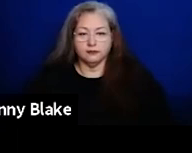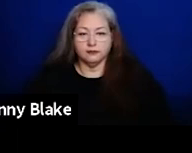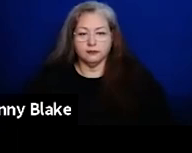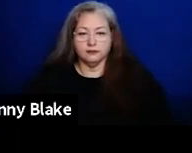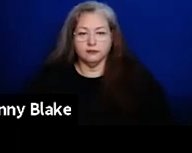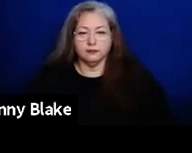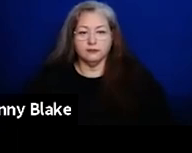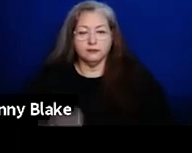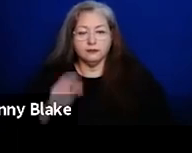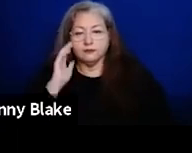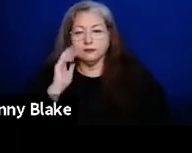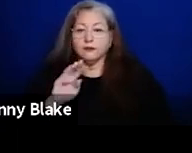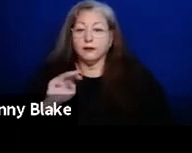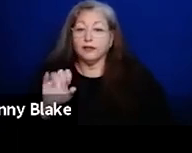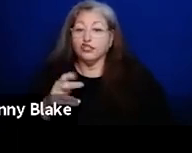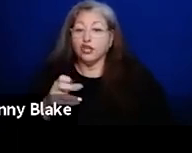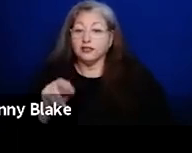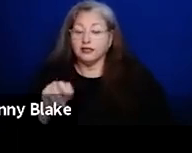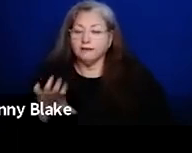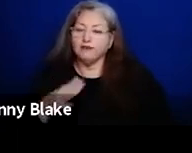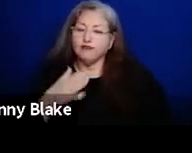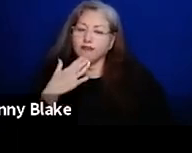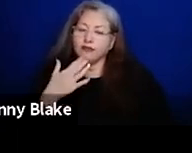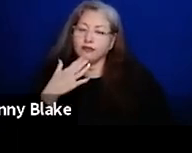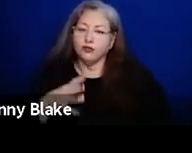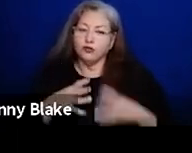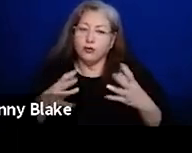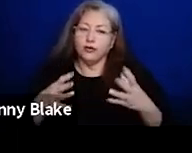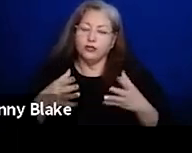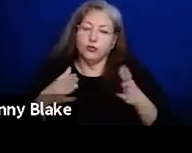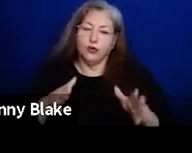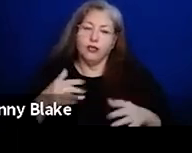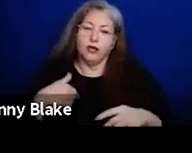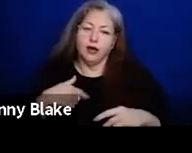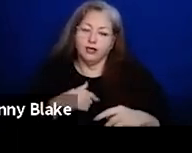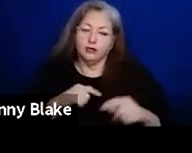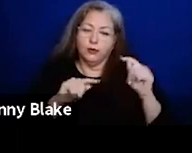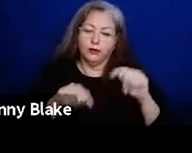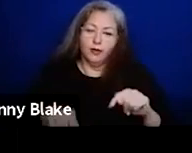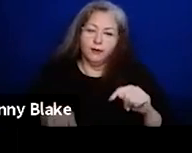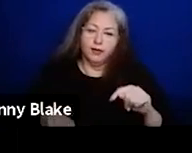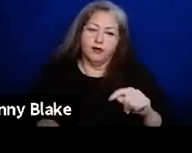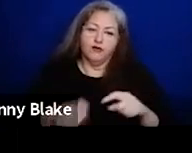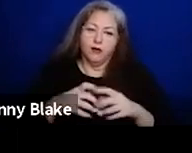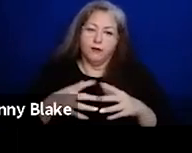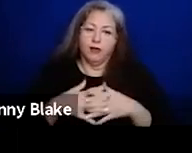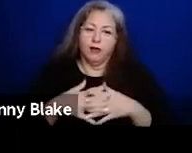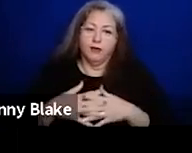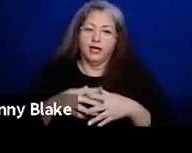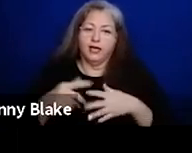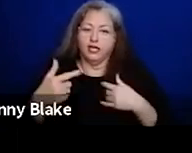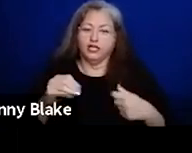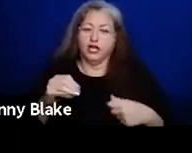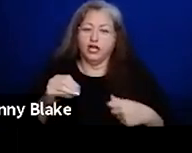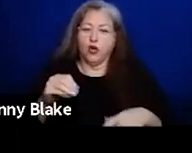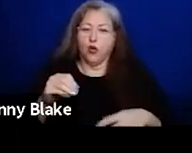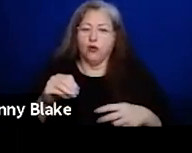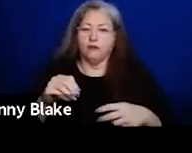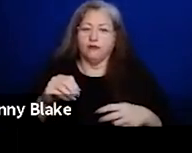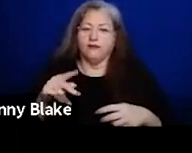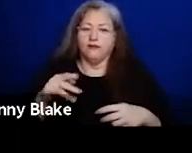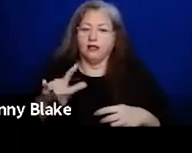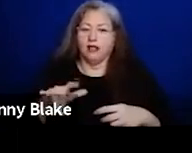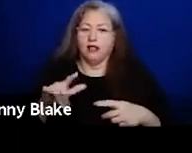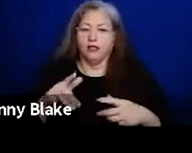Ms. Johnson, thank you so much for allowing us to be here from the American Geophysical Union to speak with you